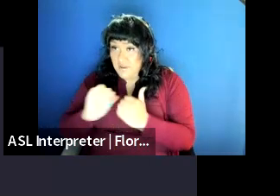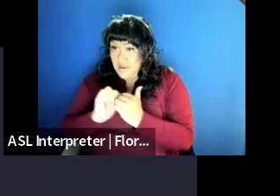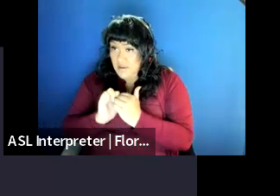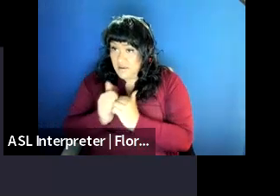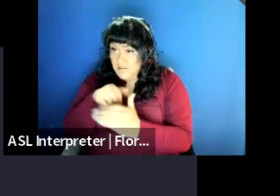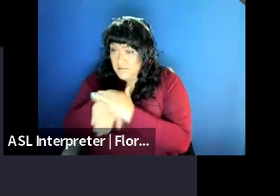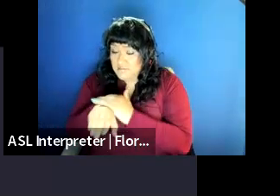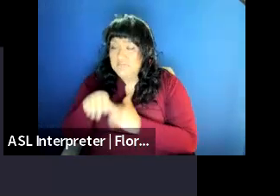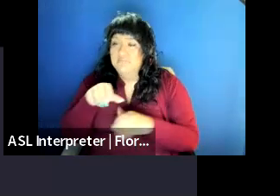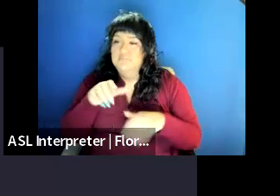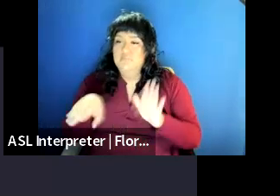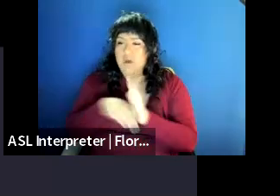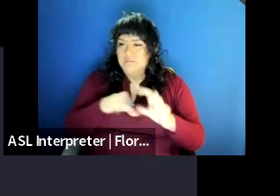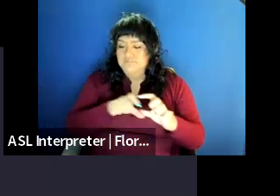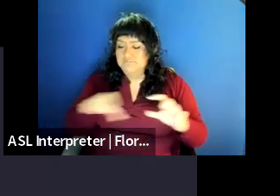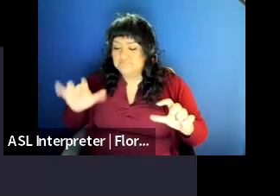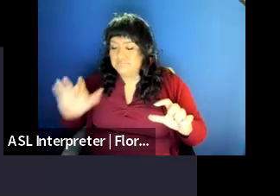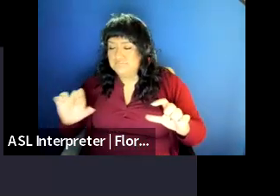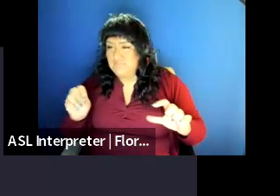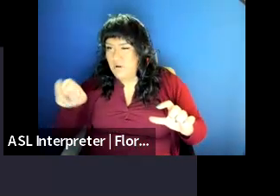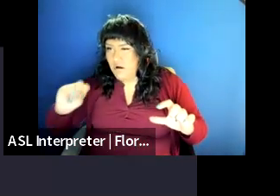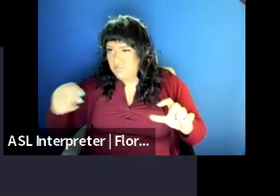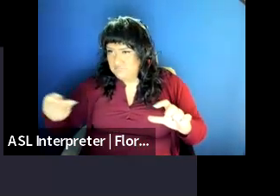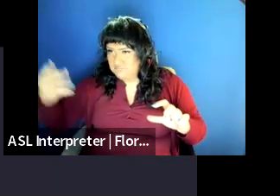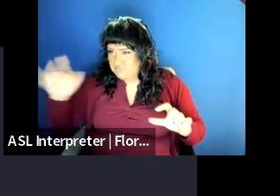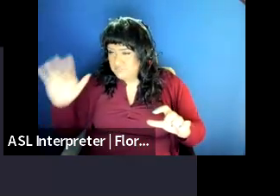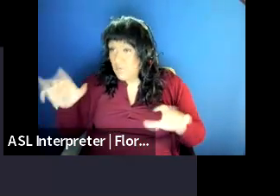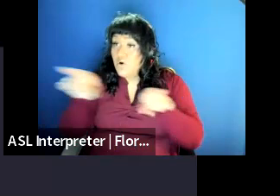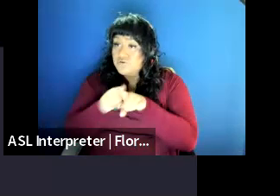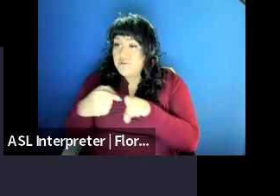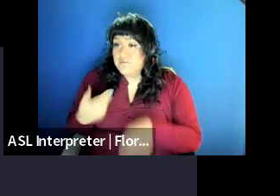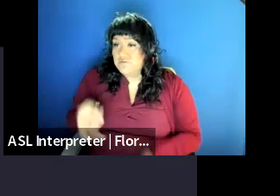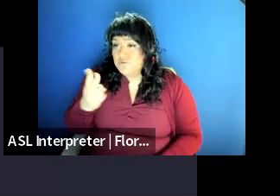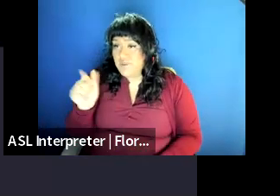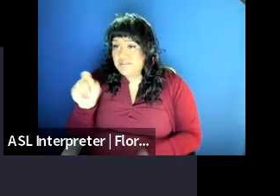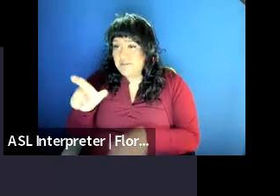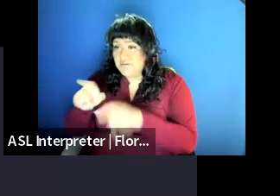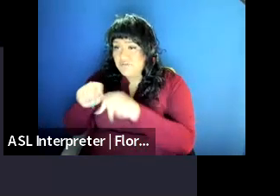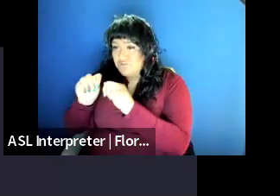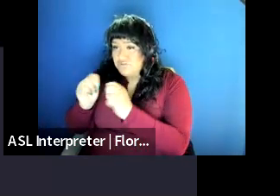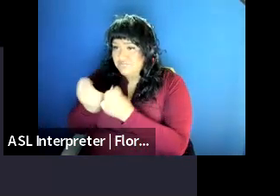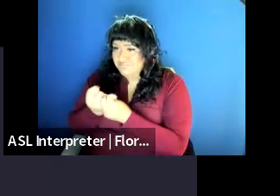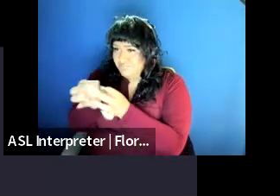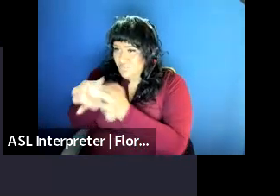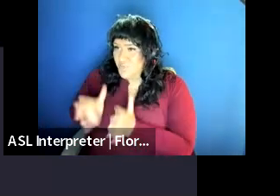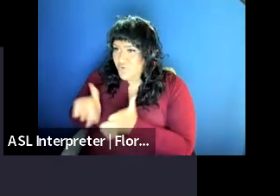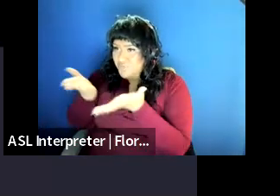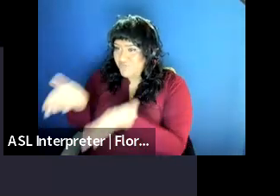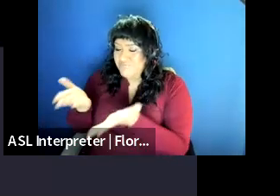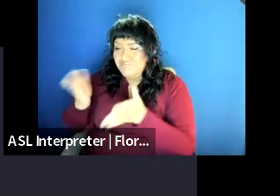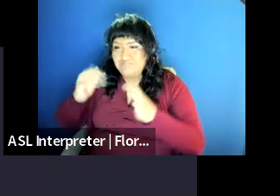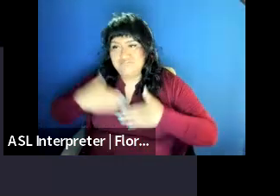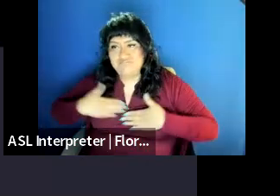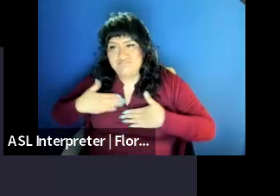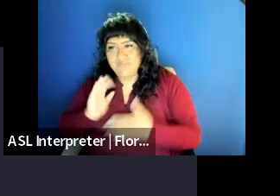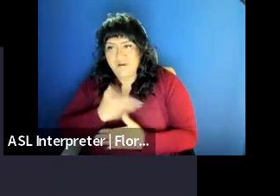turn this on. We're also joined by a team of two ASL interpreters. Gratitude to our amazing access team.